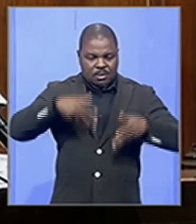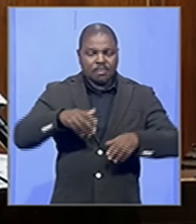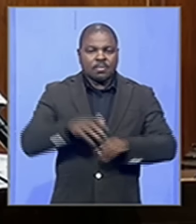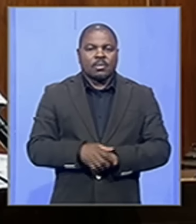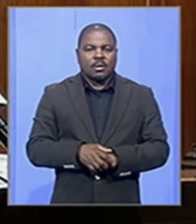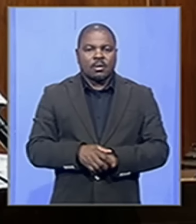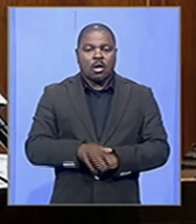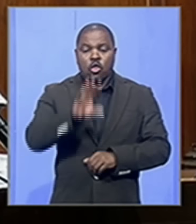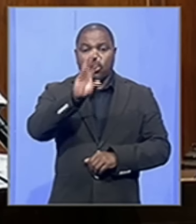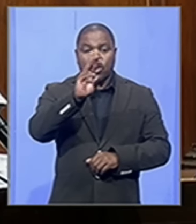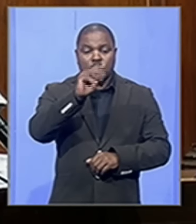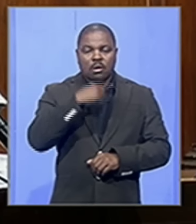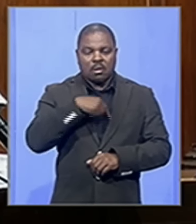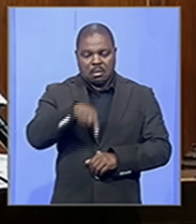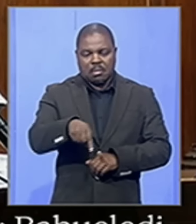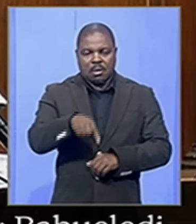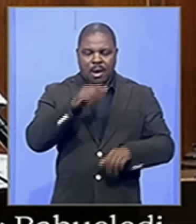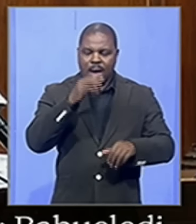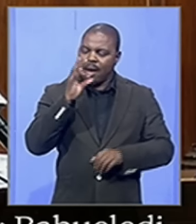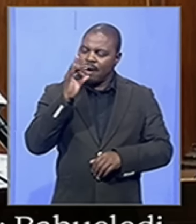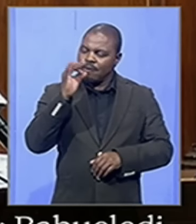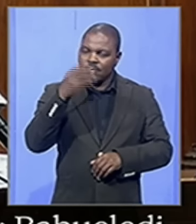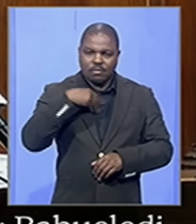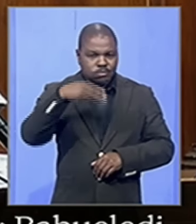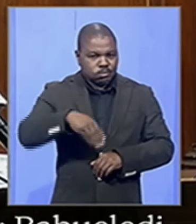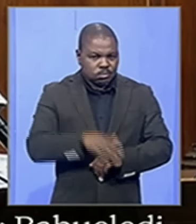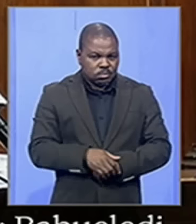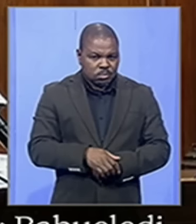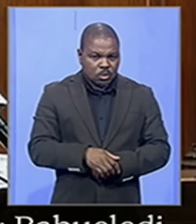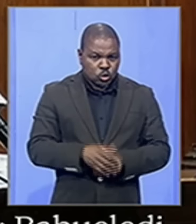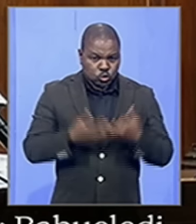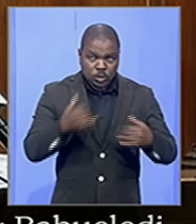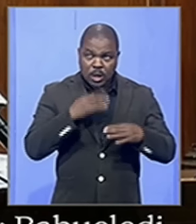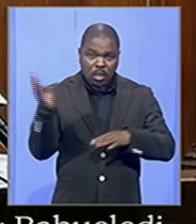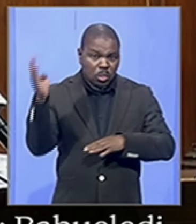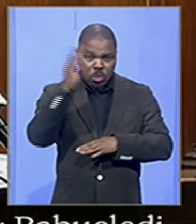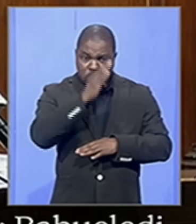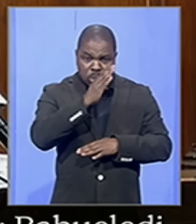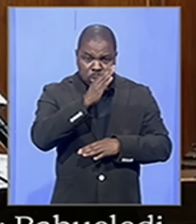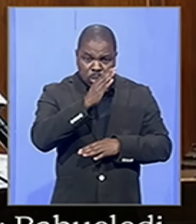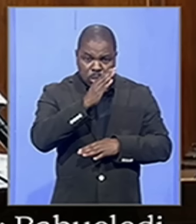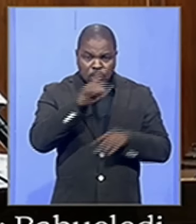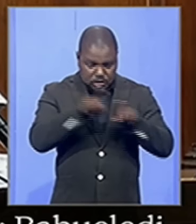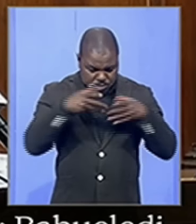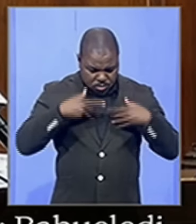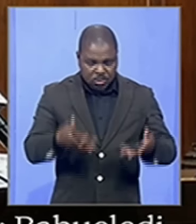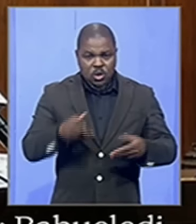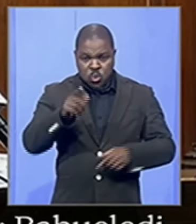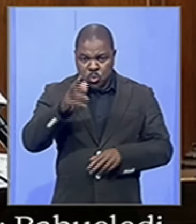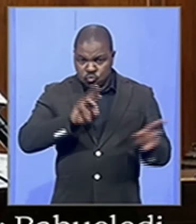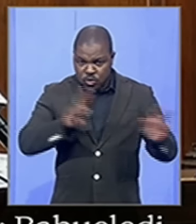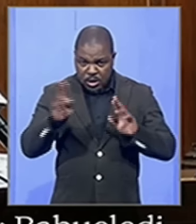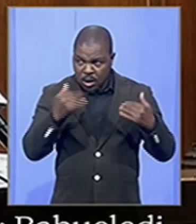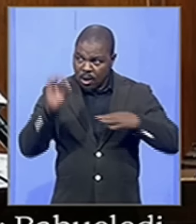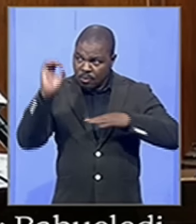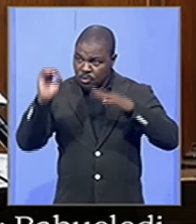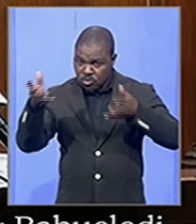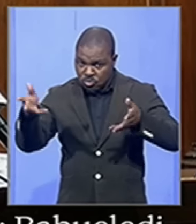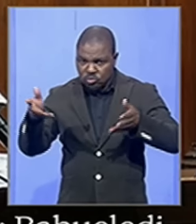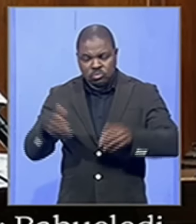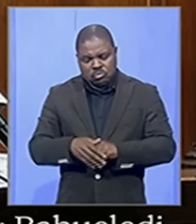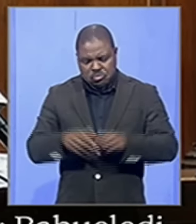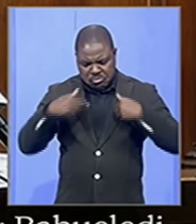whole day on Thursday? I'm here every day. But not the whole day today? No, I'm here today as well. If you're ready by this afternoon, I'm